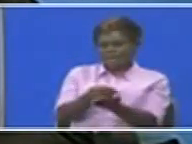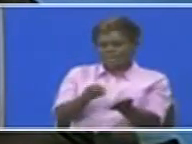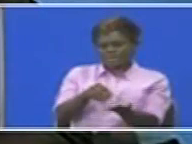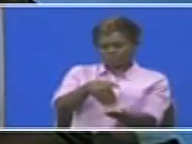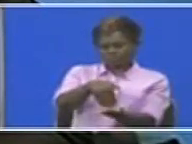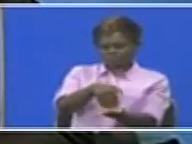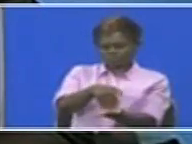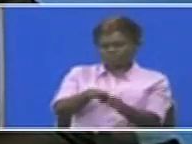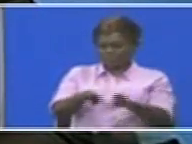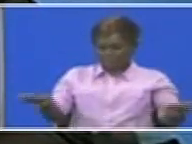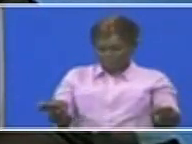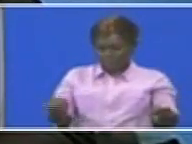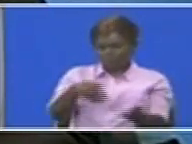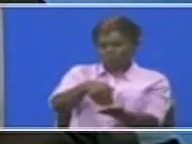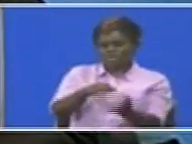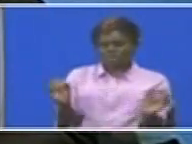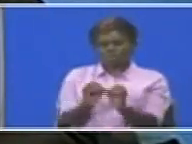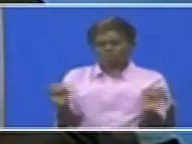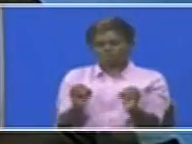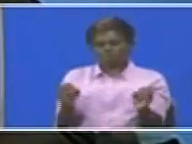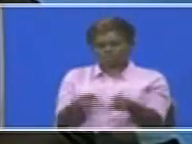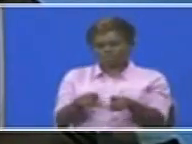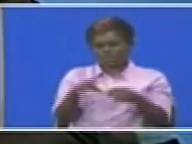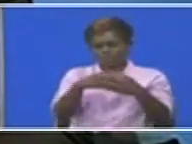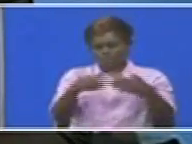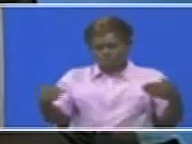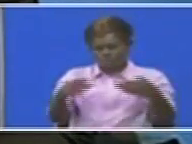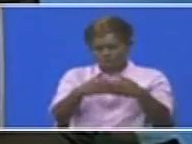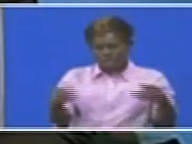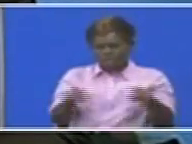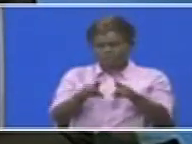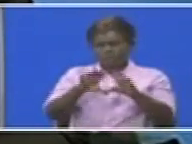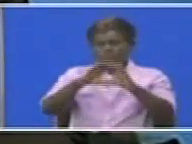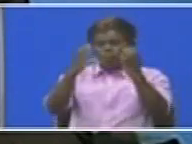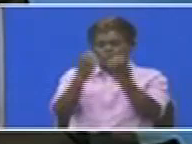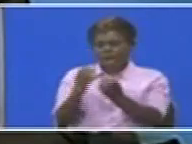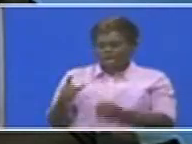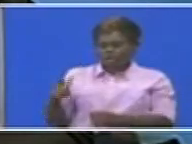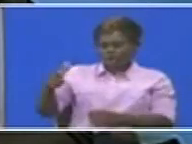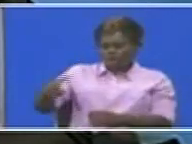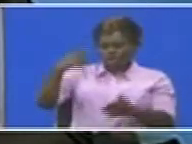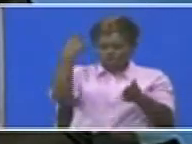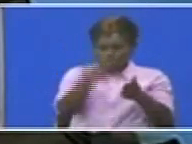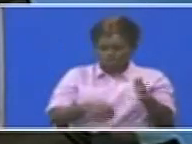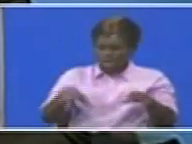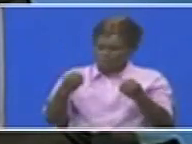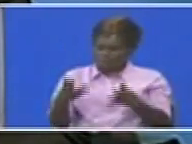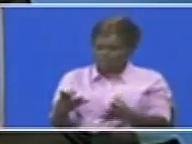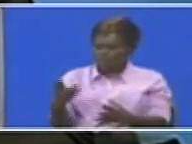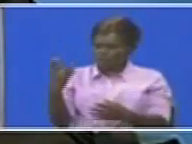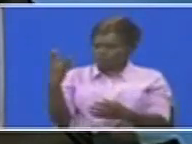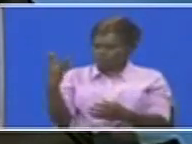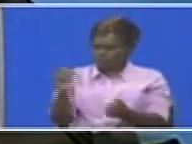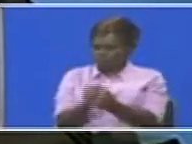at 102 to the US dollar, as well as continued slump in global oil prices, with the barrel now retailing at under